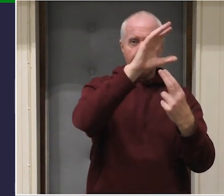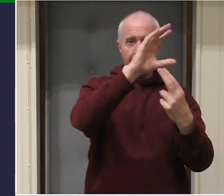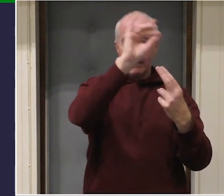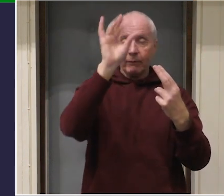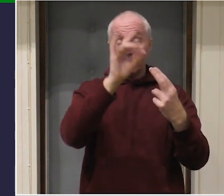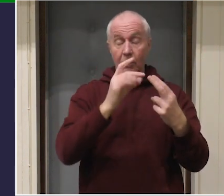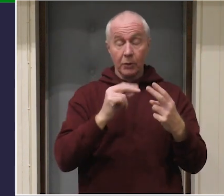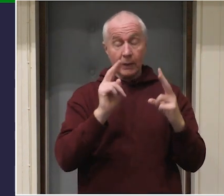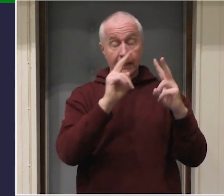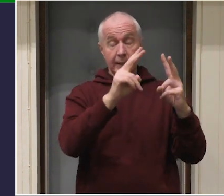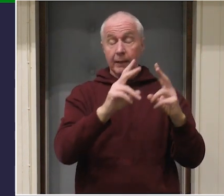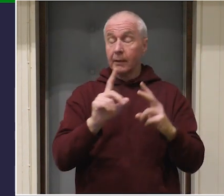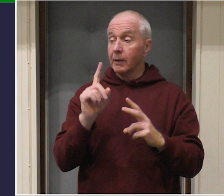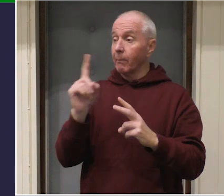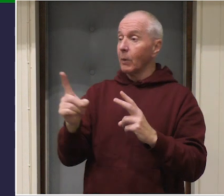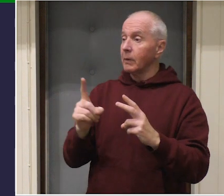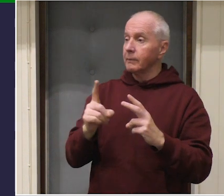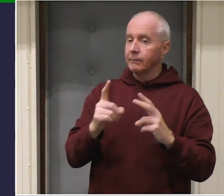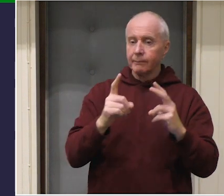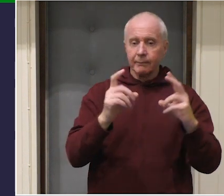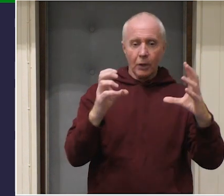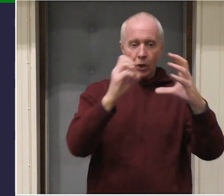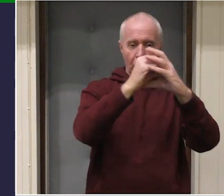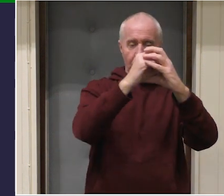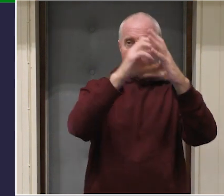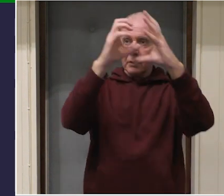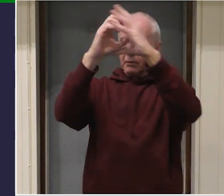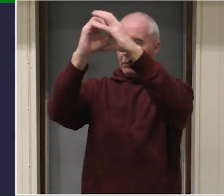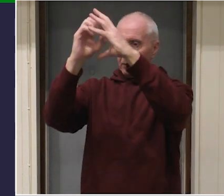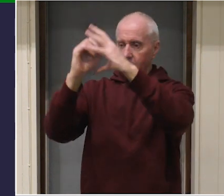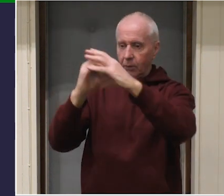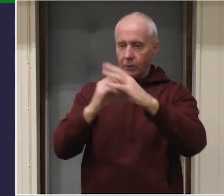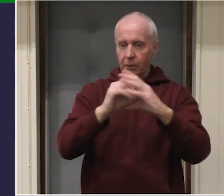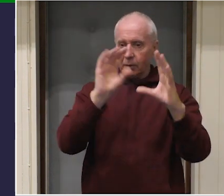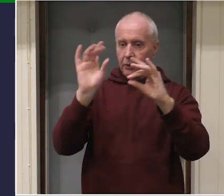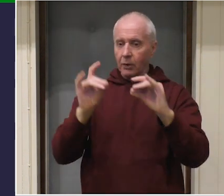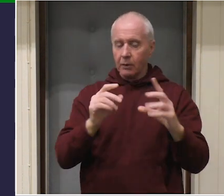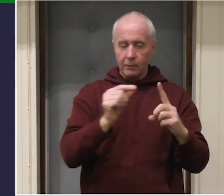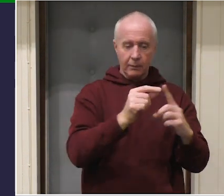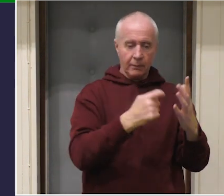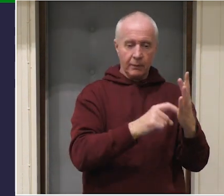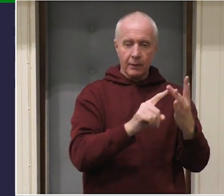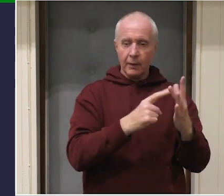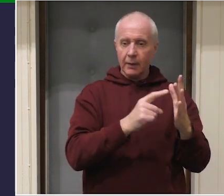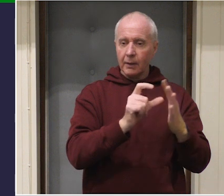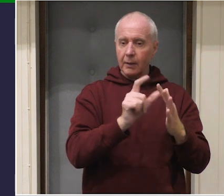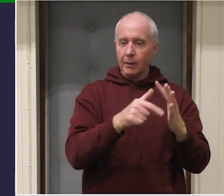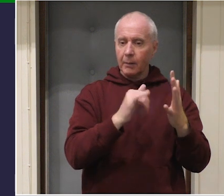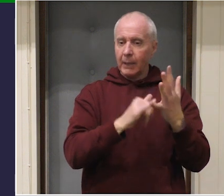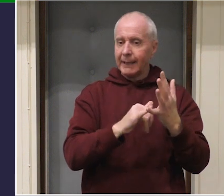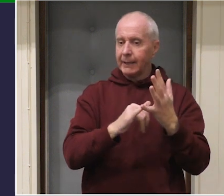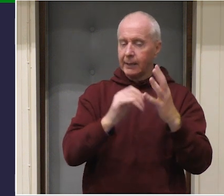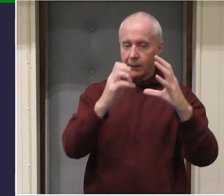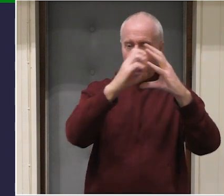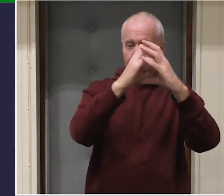eye, but in particular about clusters of stars. Now I want to illustrate this with the Pleiades cluster here. Now the Pleiades